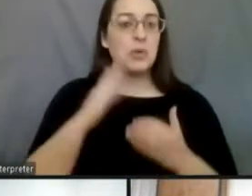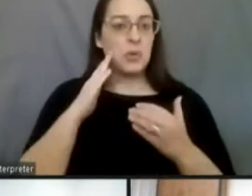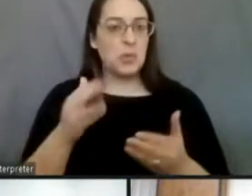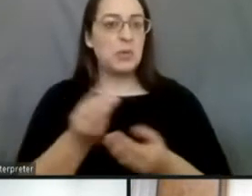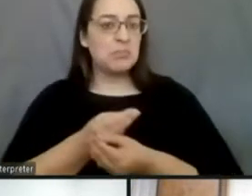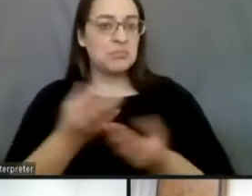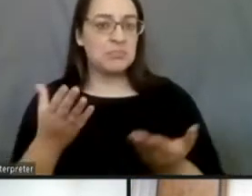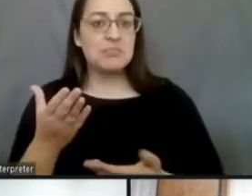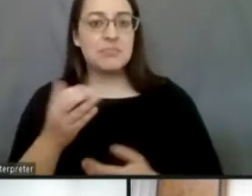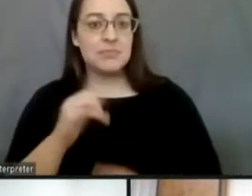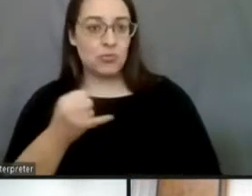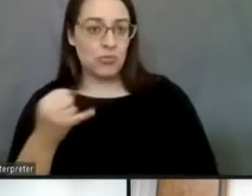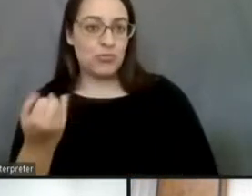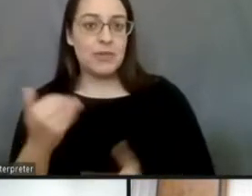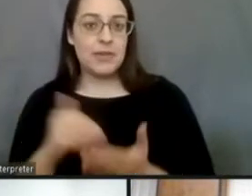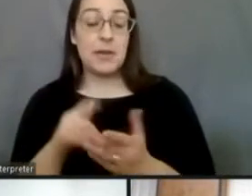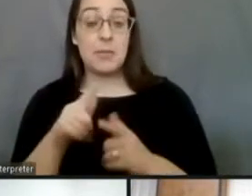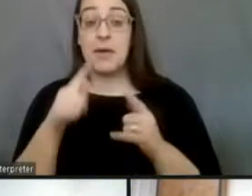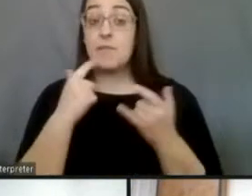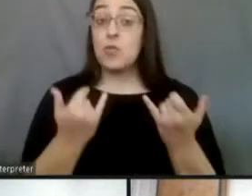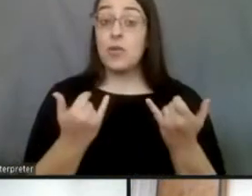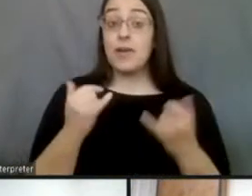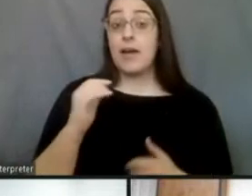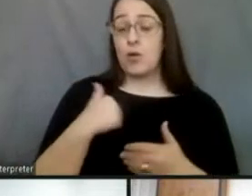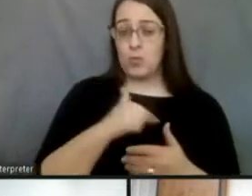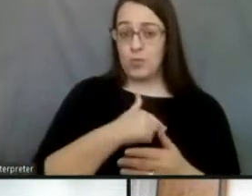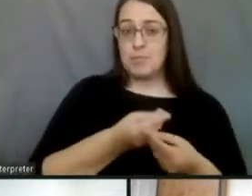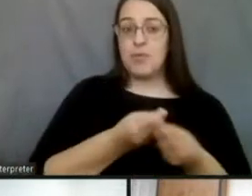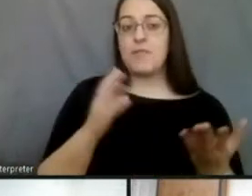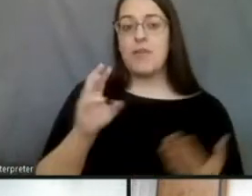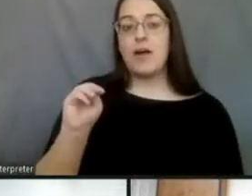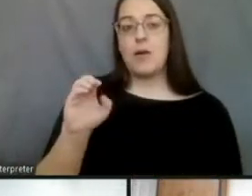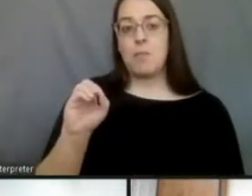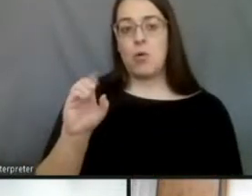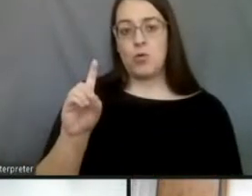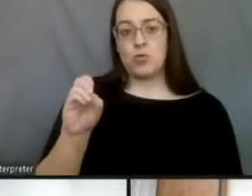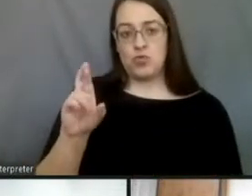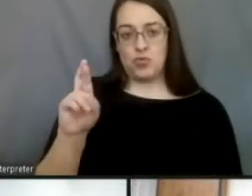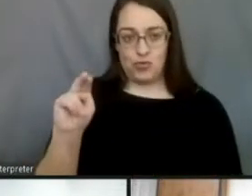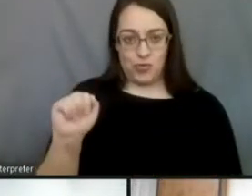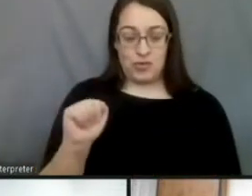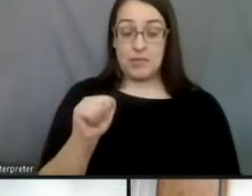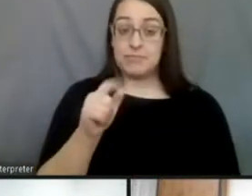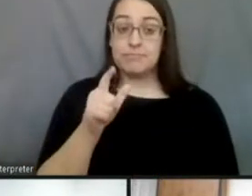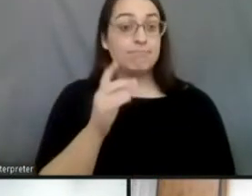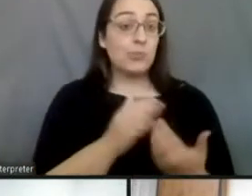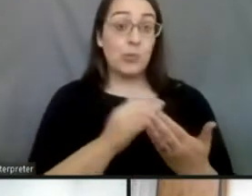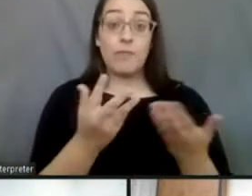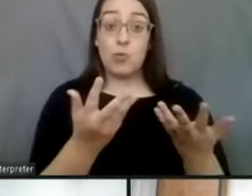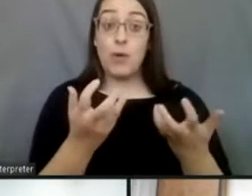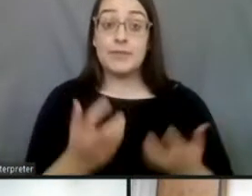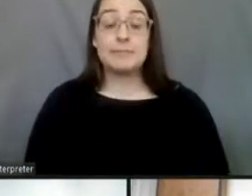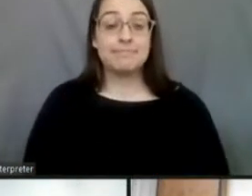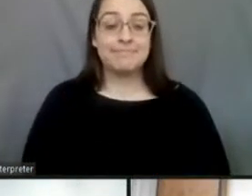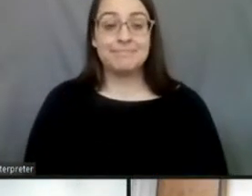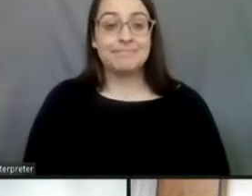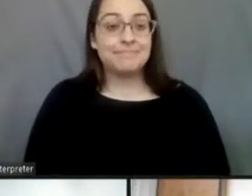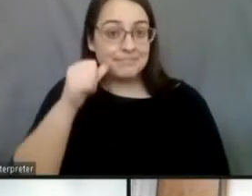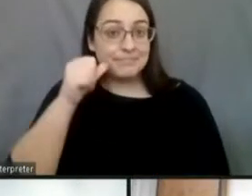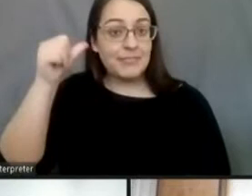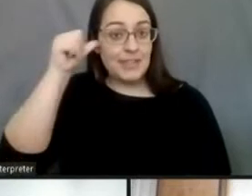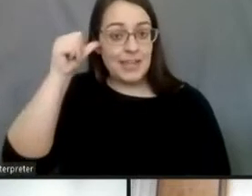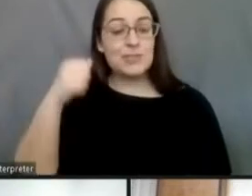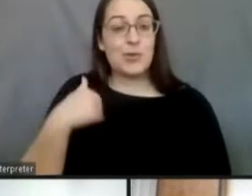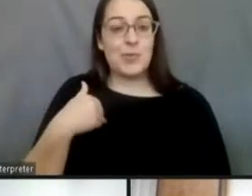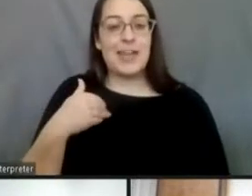But in the meantime, we continue to offer the Moderna vaccine to all those that would want it. Now, yesterday we had a